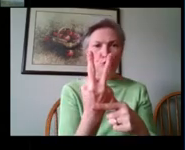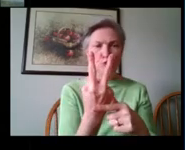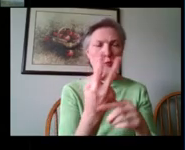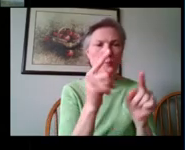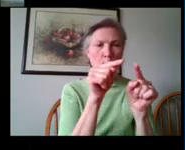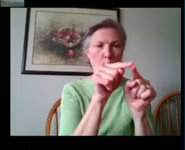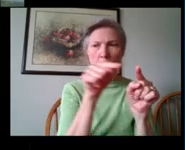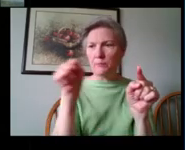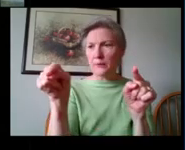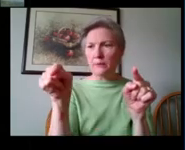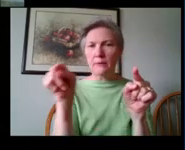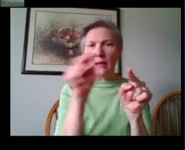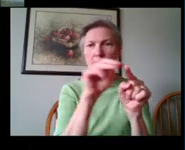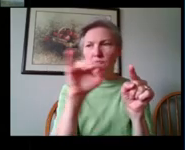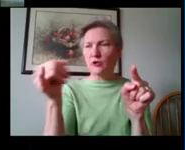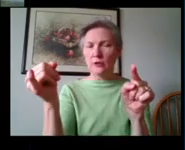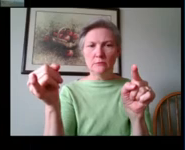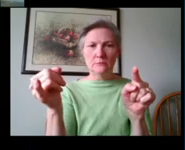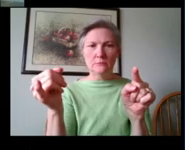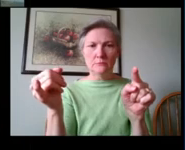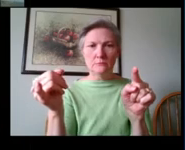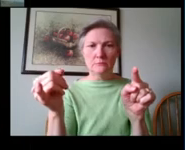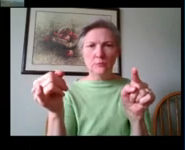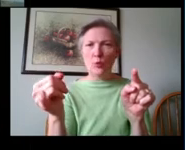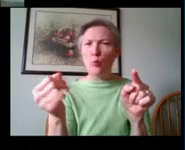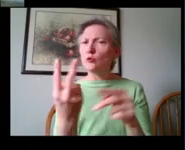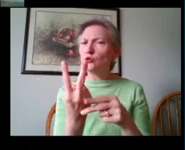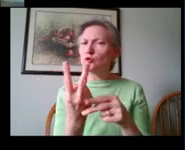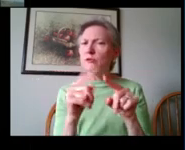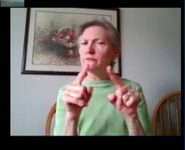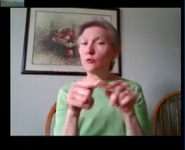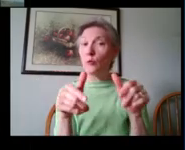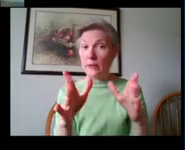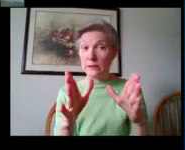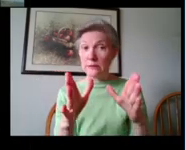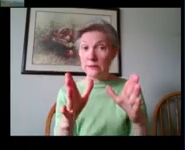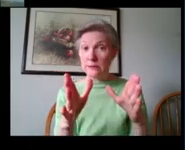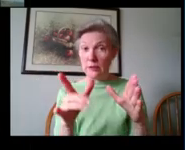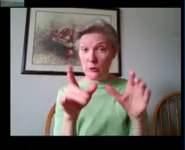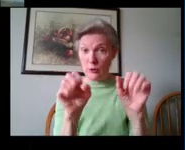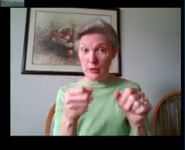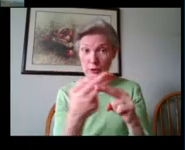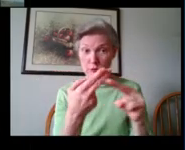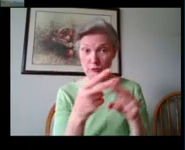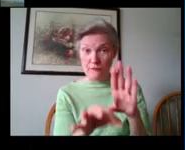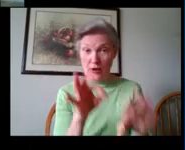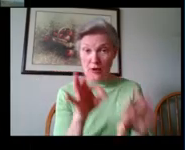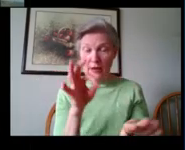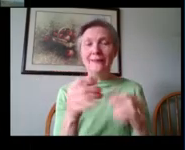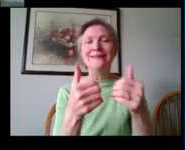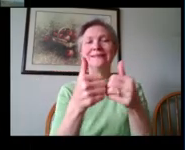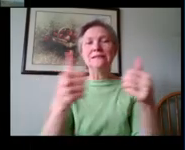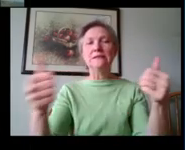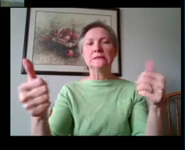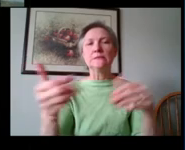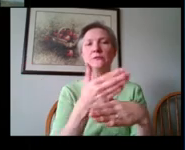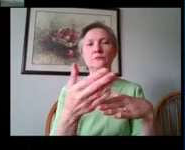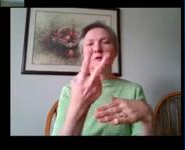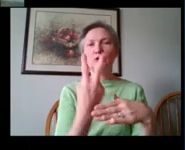y coordinate. What are those 2 different ways that you could use to find the distance between